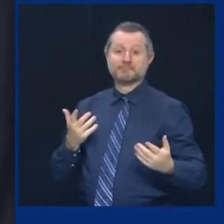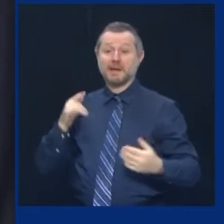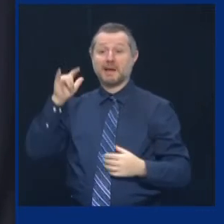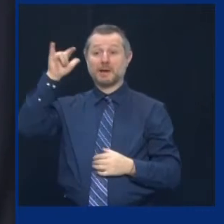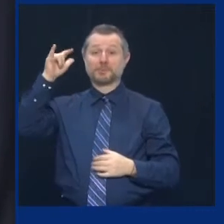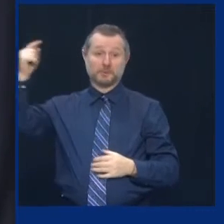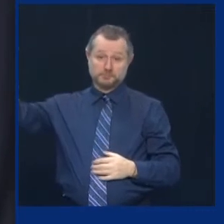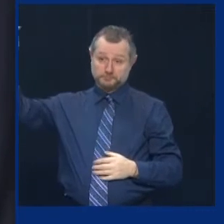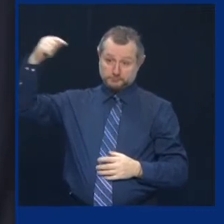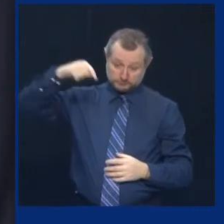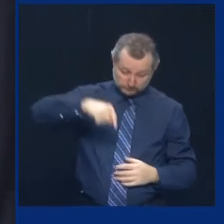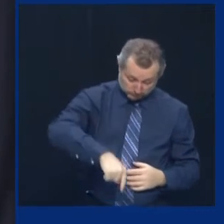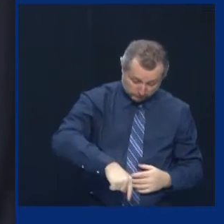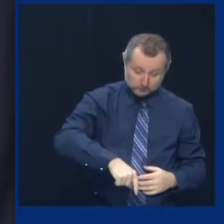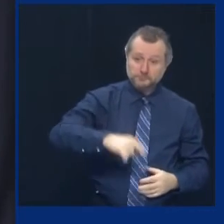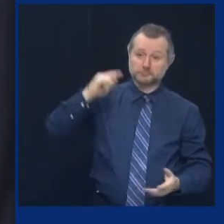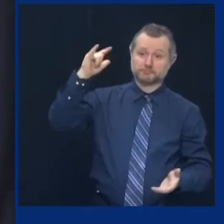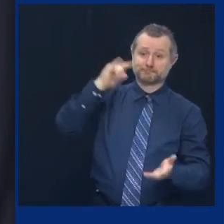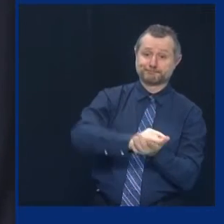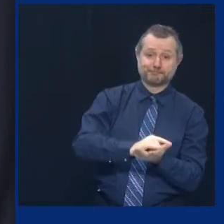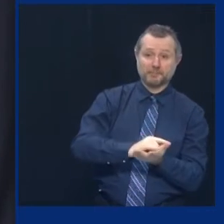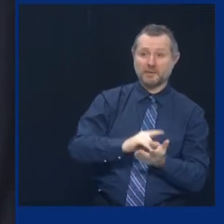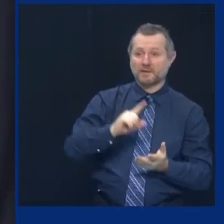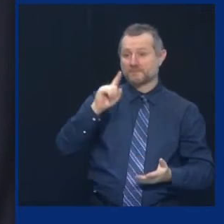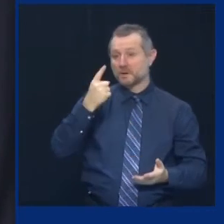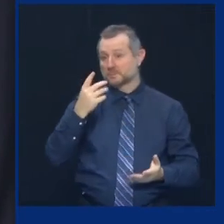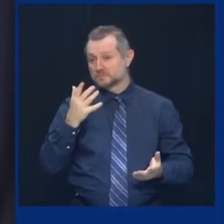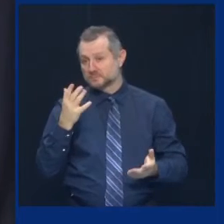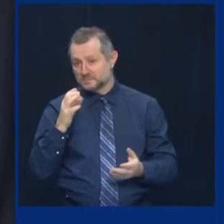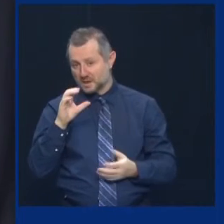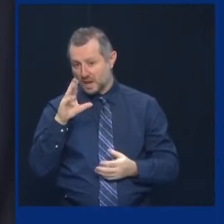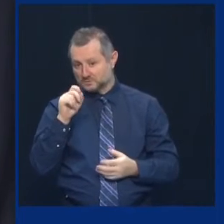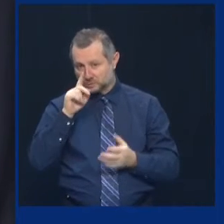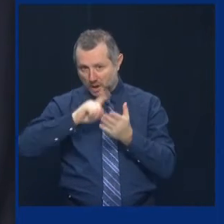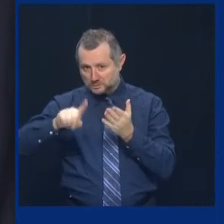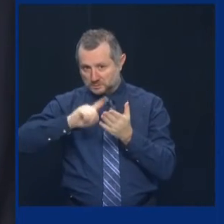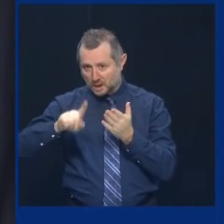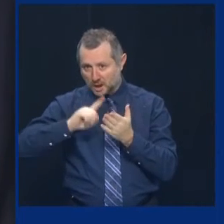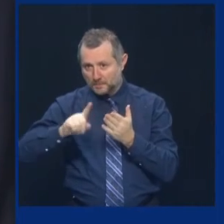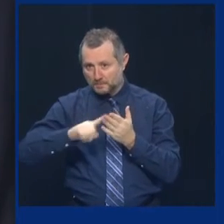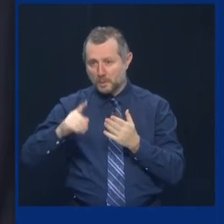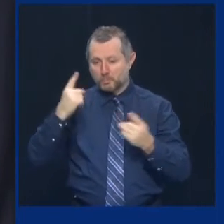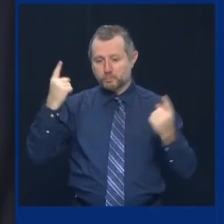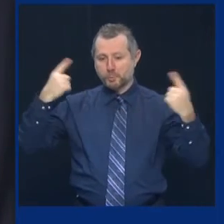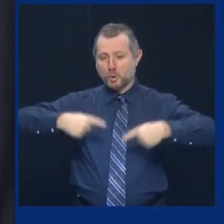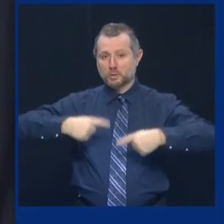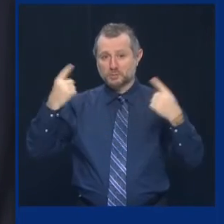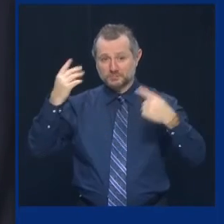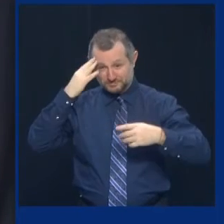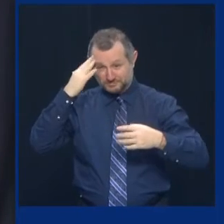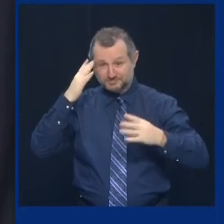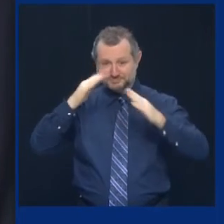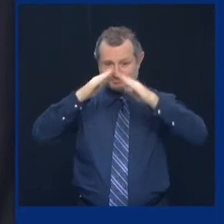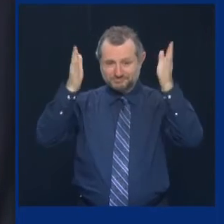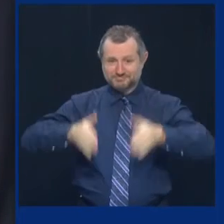airport, only Customs and Border Patrol has that jurisdiction. That's my